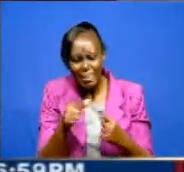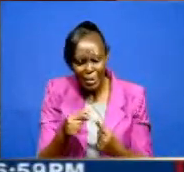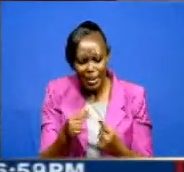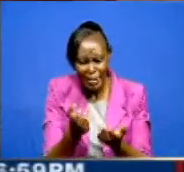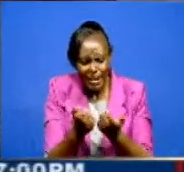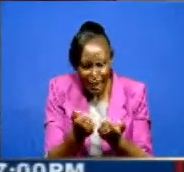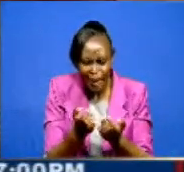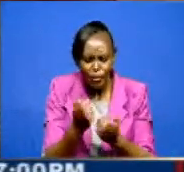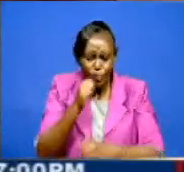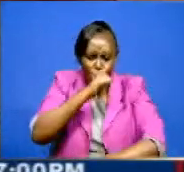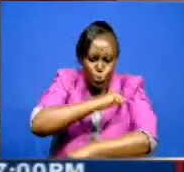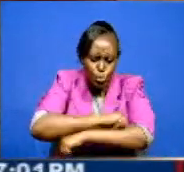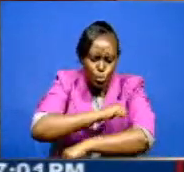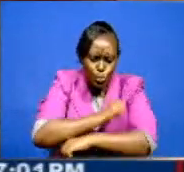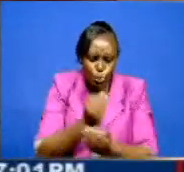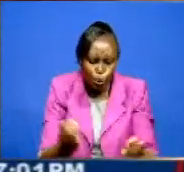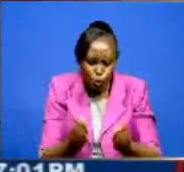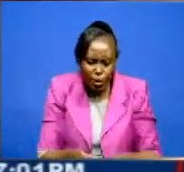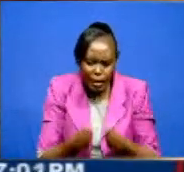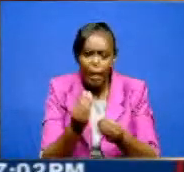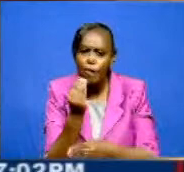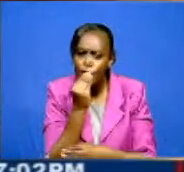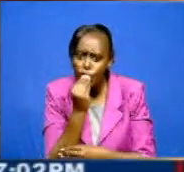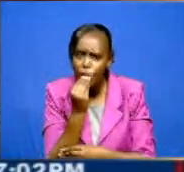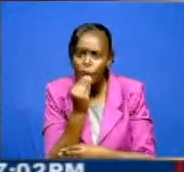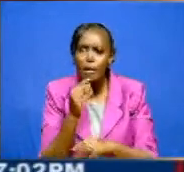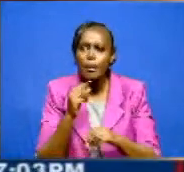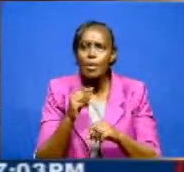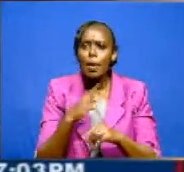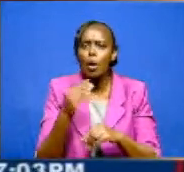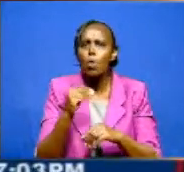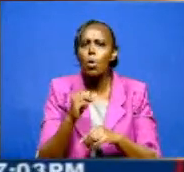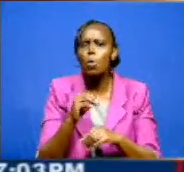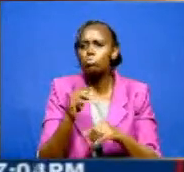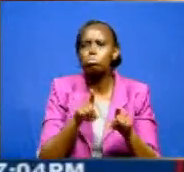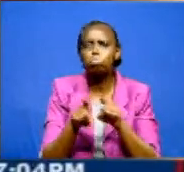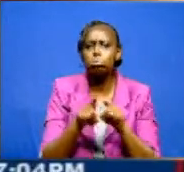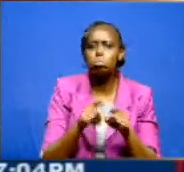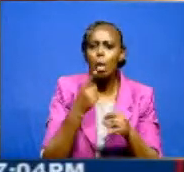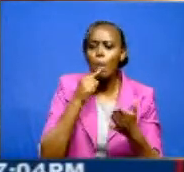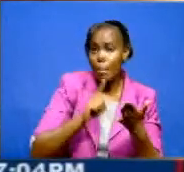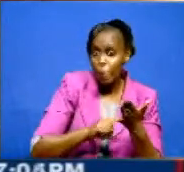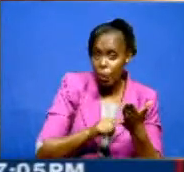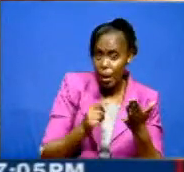for school feeding. When the Sagana, you go to Moya,